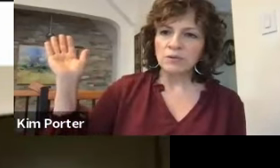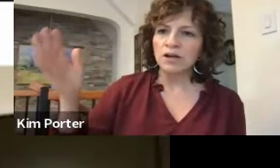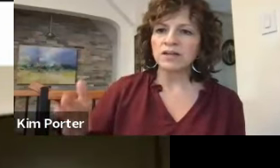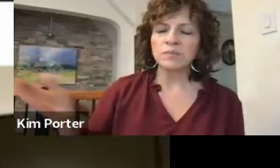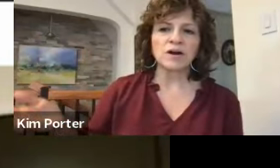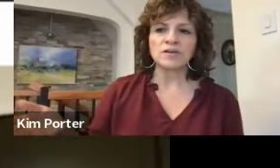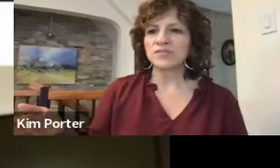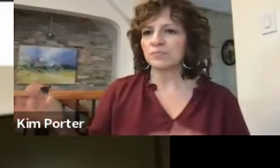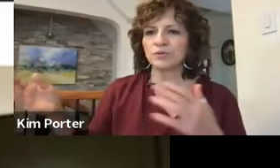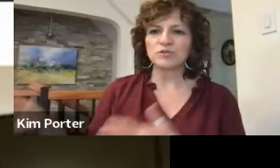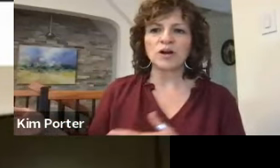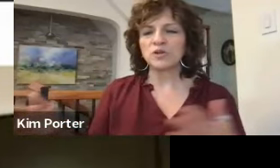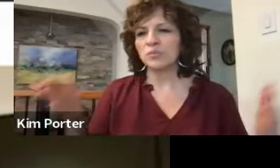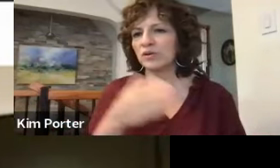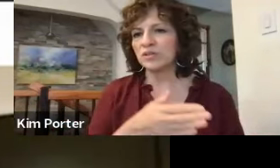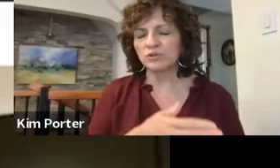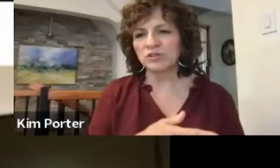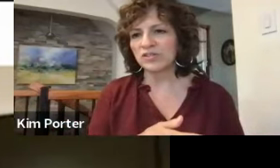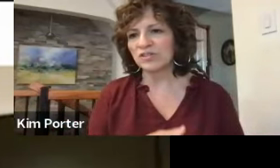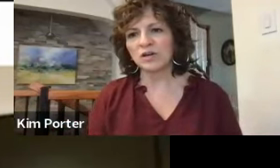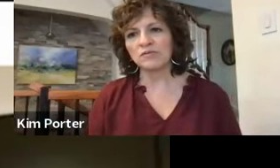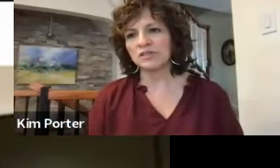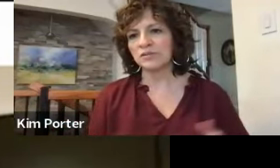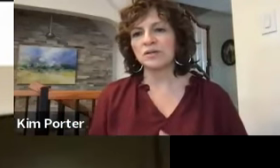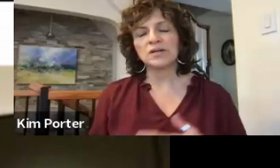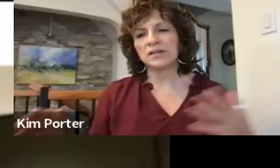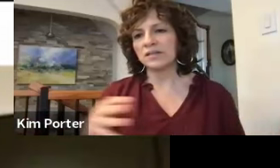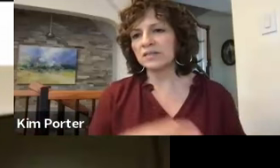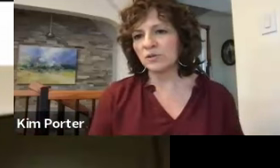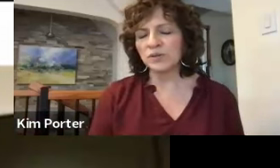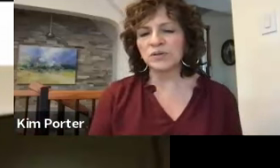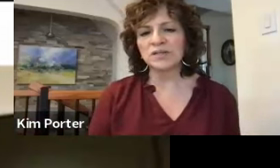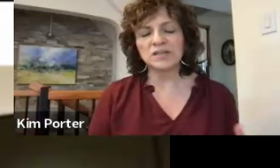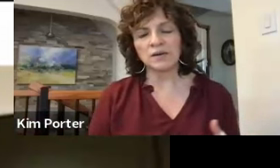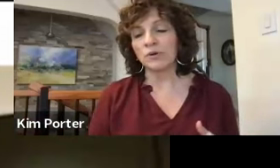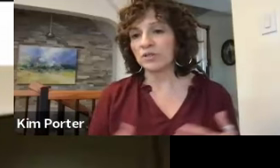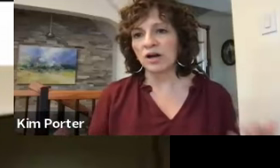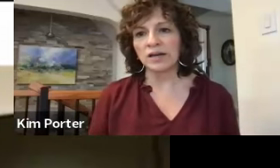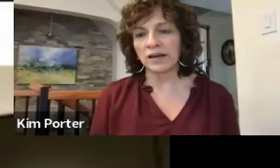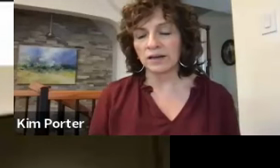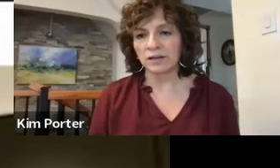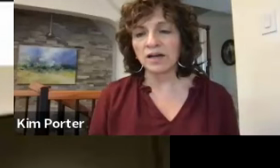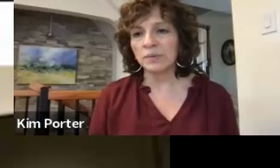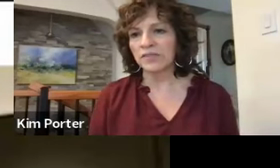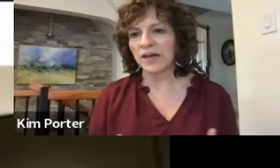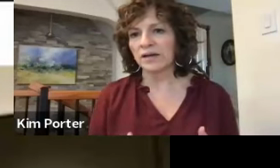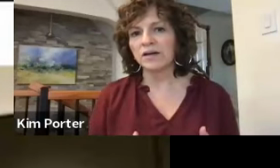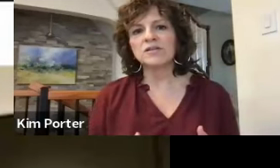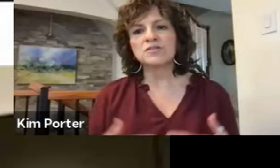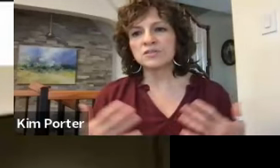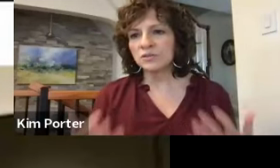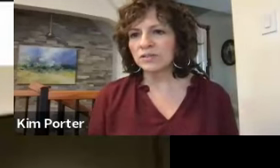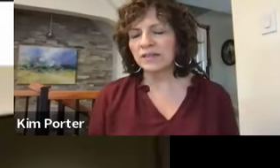was skyrocketing because prescribed opioids were transitioning over to illicit opioids, and we were talking a lot about